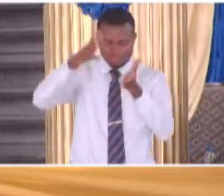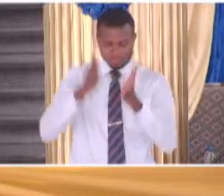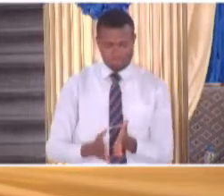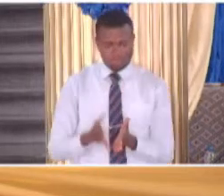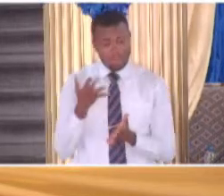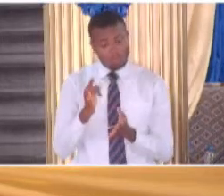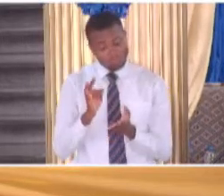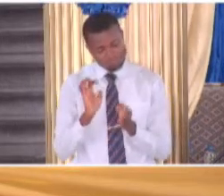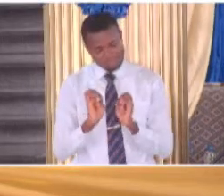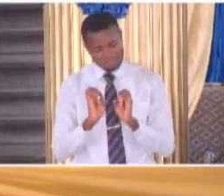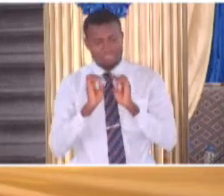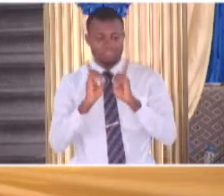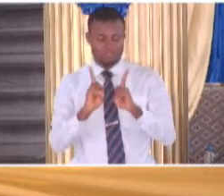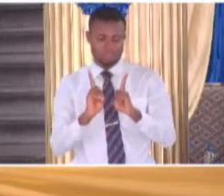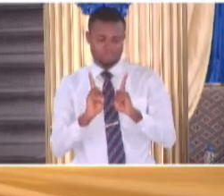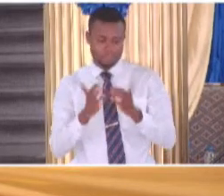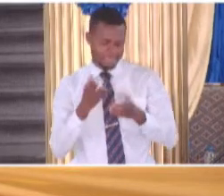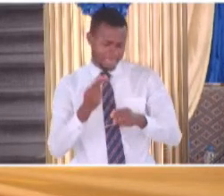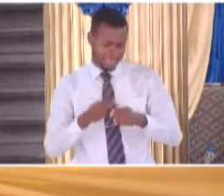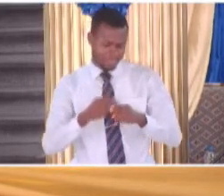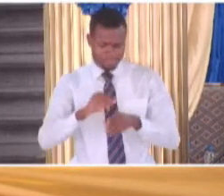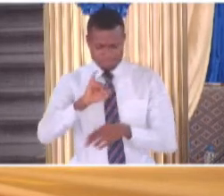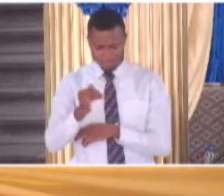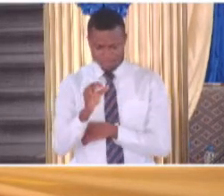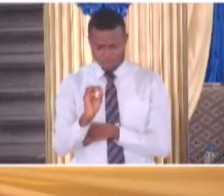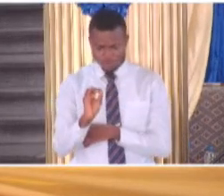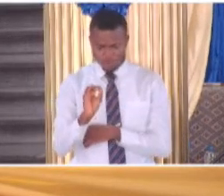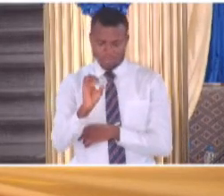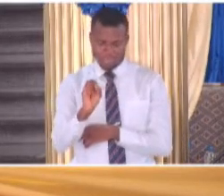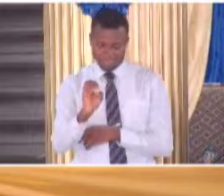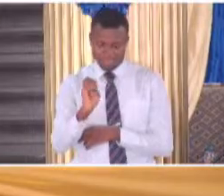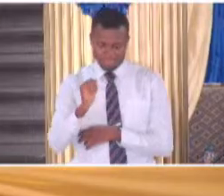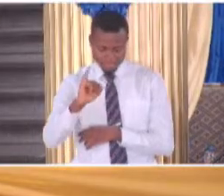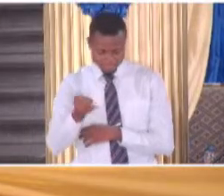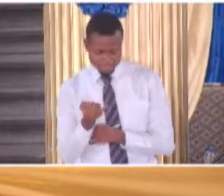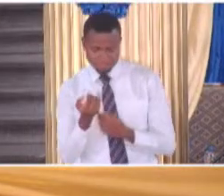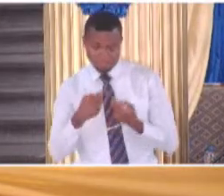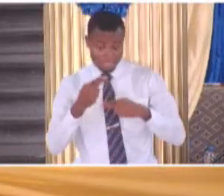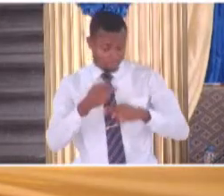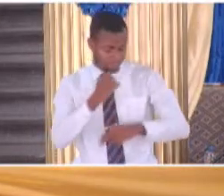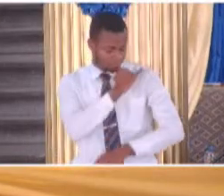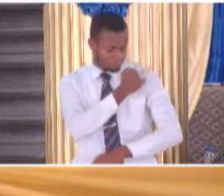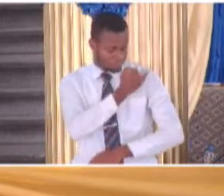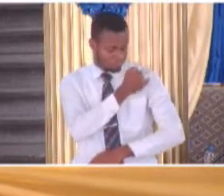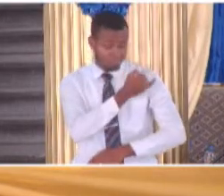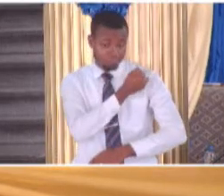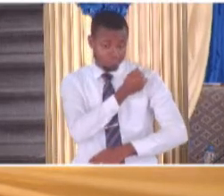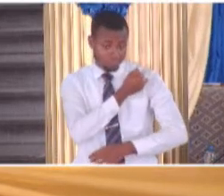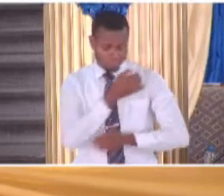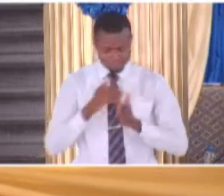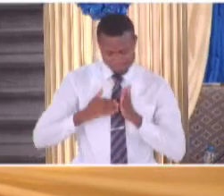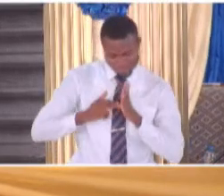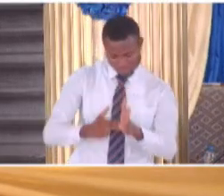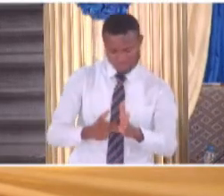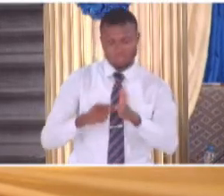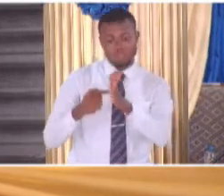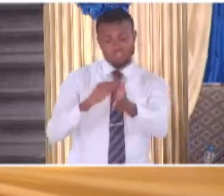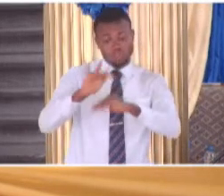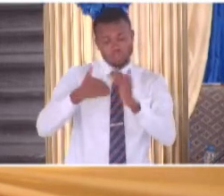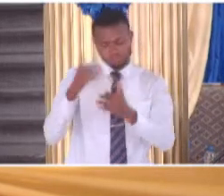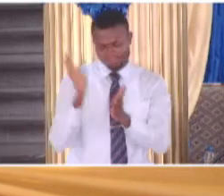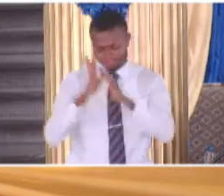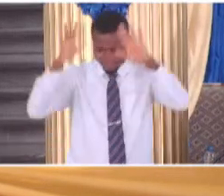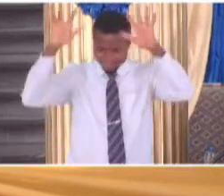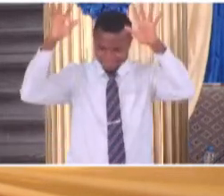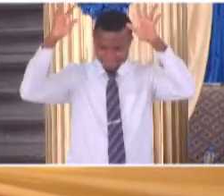of Education, Mr. Joseph Odrun-Kansa, to make introductory remarks and to take over proceedings. Please let's welcome him with a round